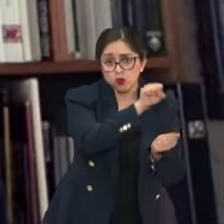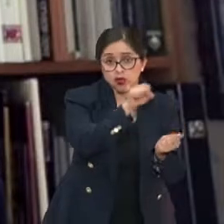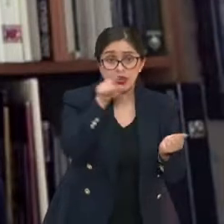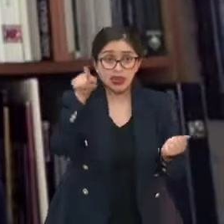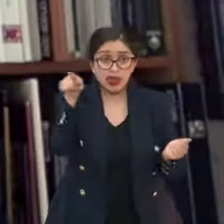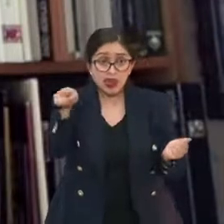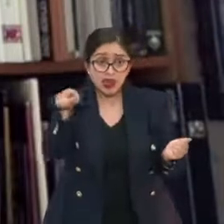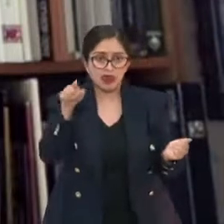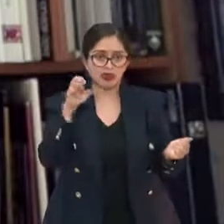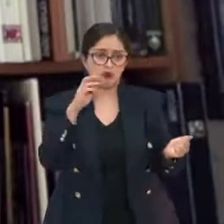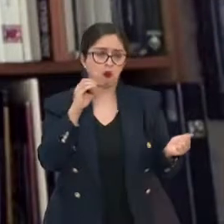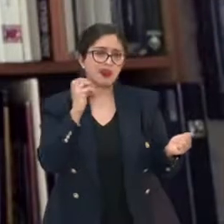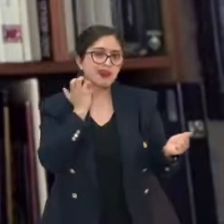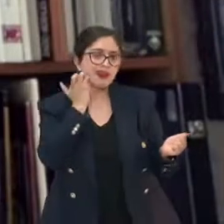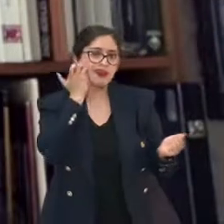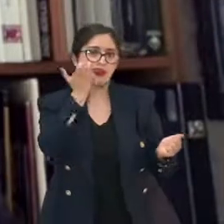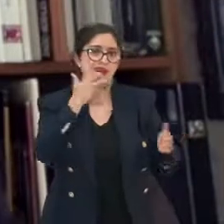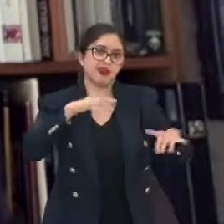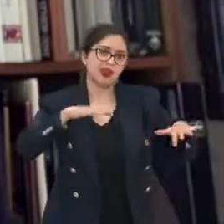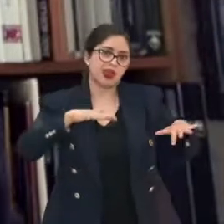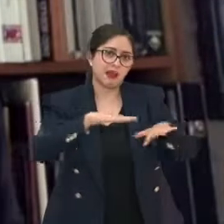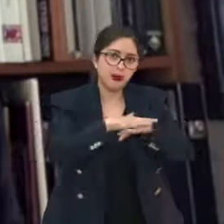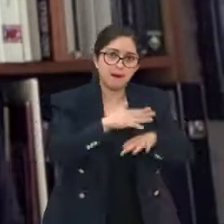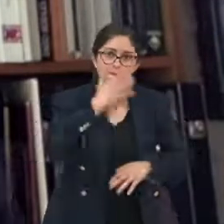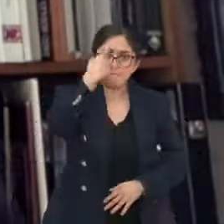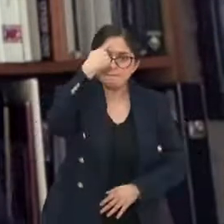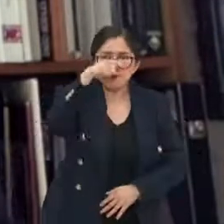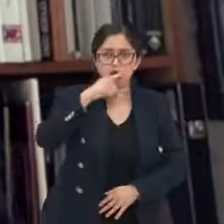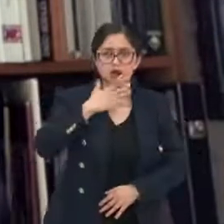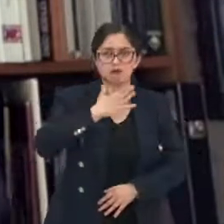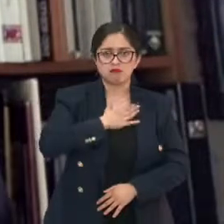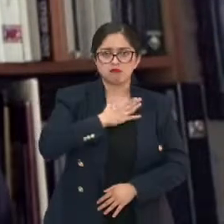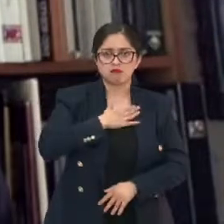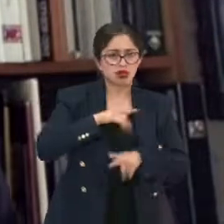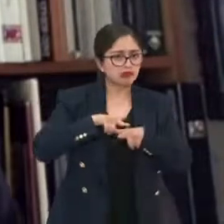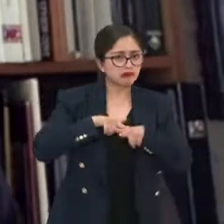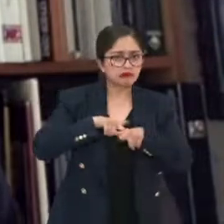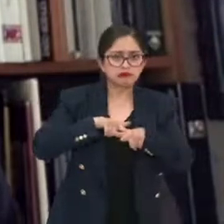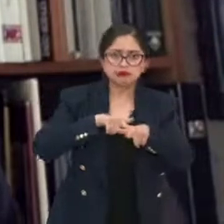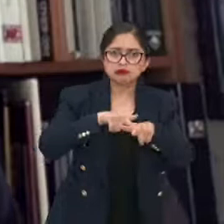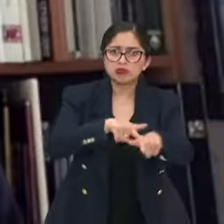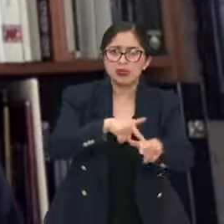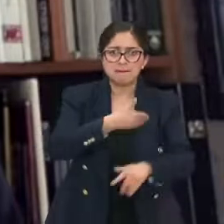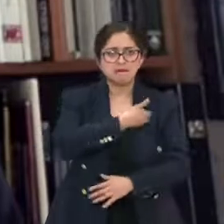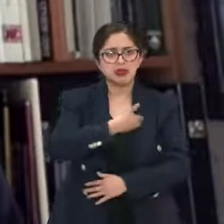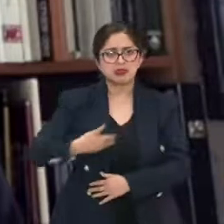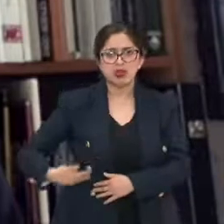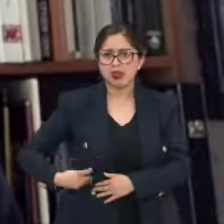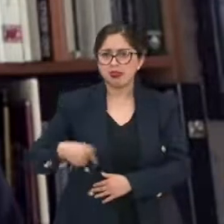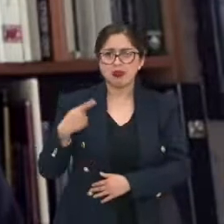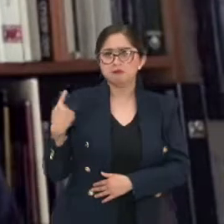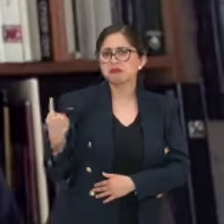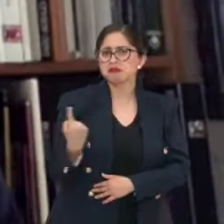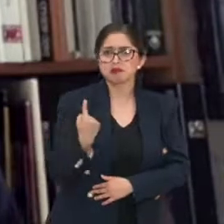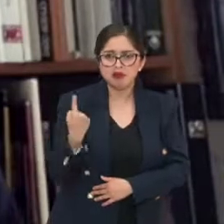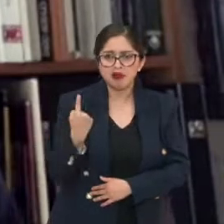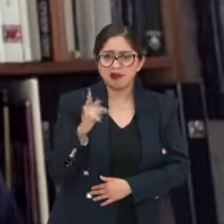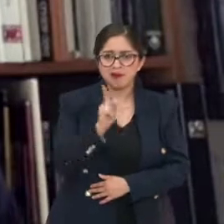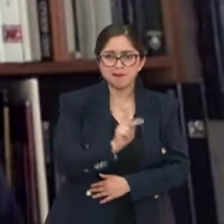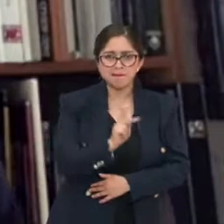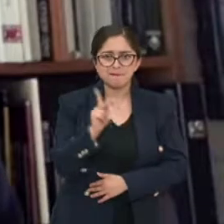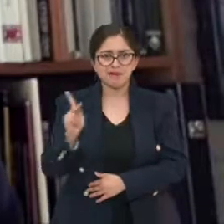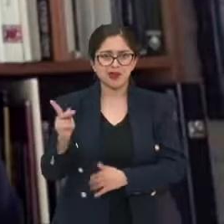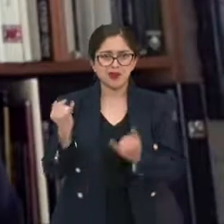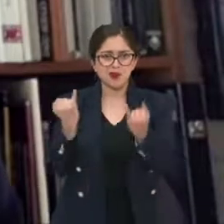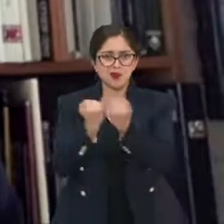which was meaning that they were not in agreement with the constitution that he wanted to change in